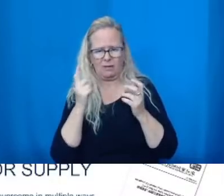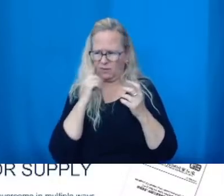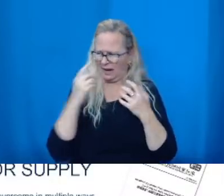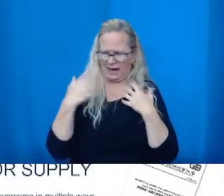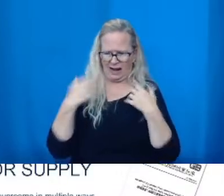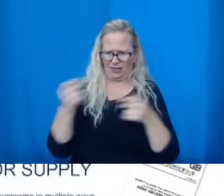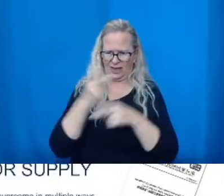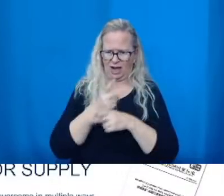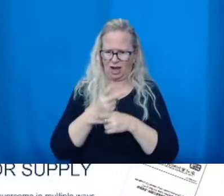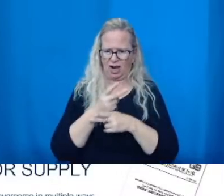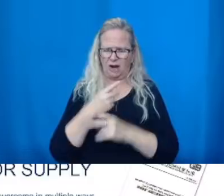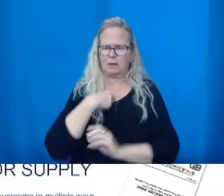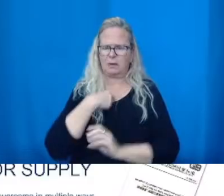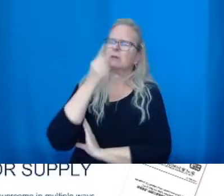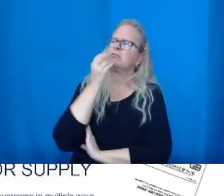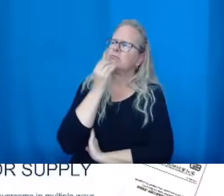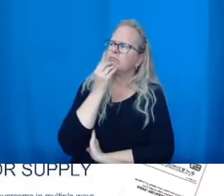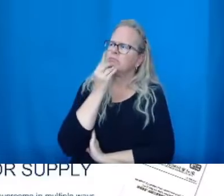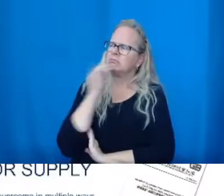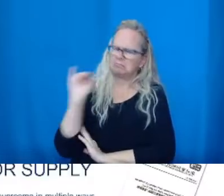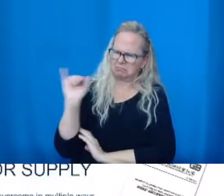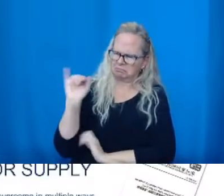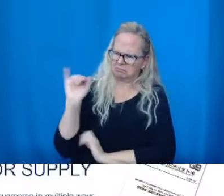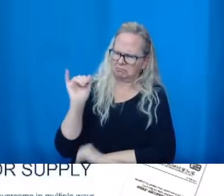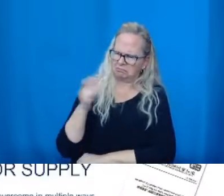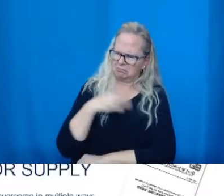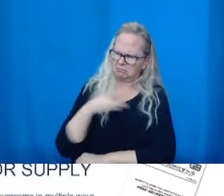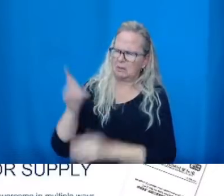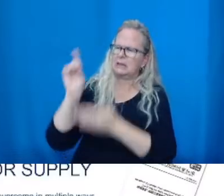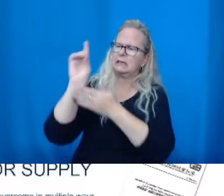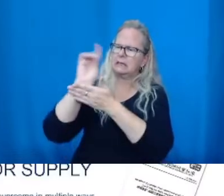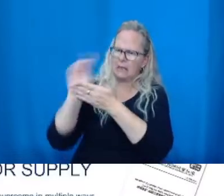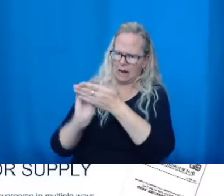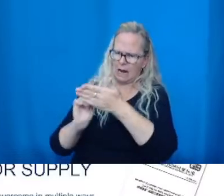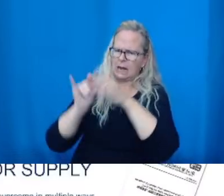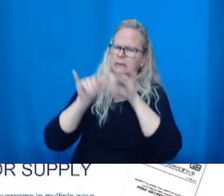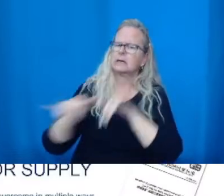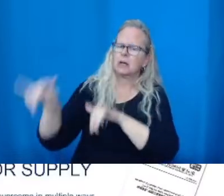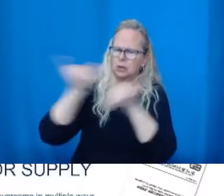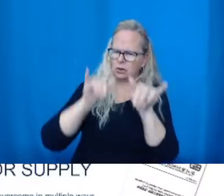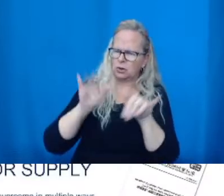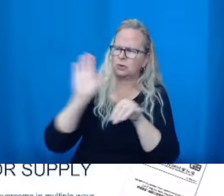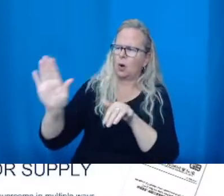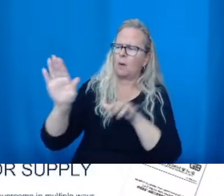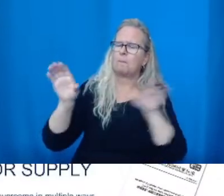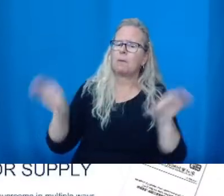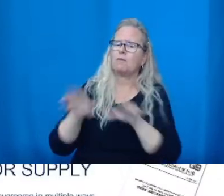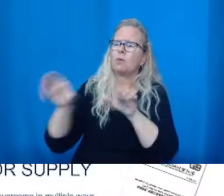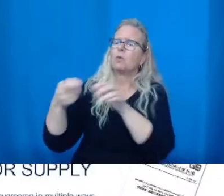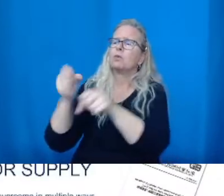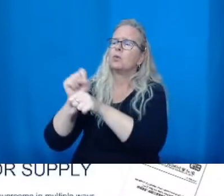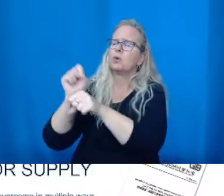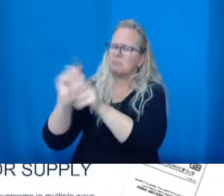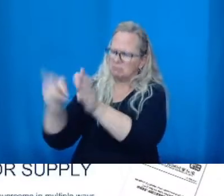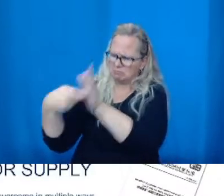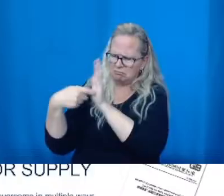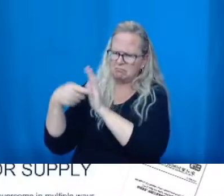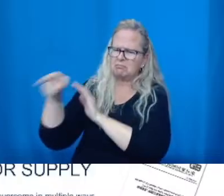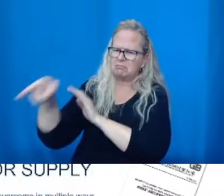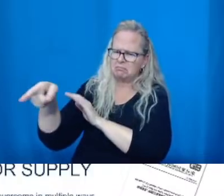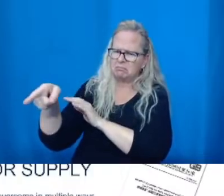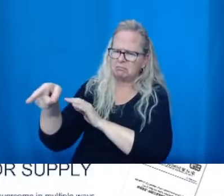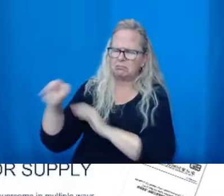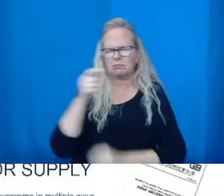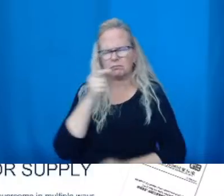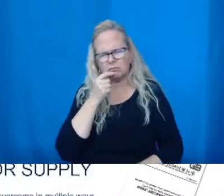and even the selection and use standards, there is no difference between, quote, an industrial respirator and those that have been used in healthcare.